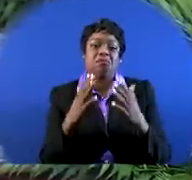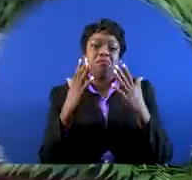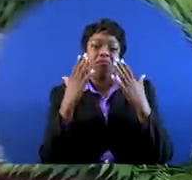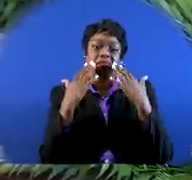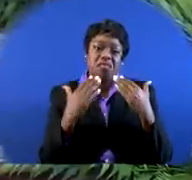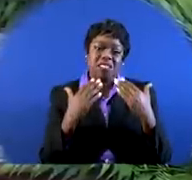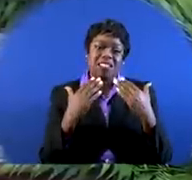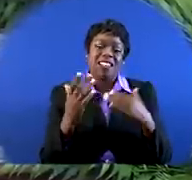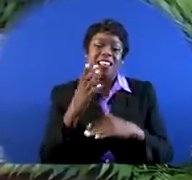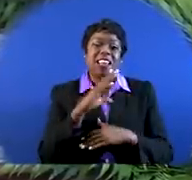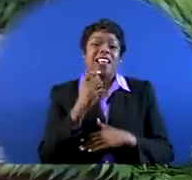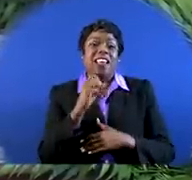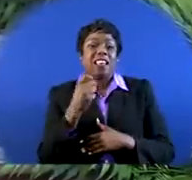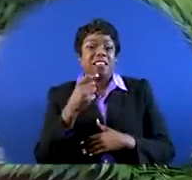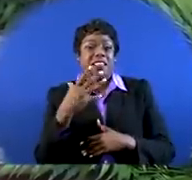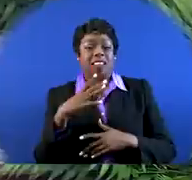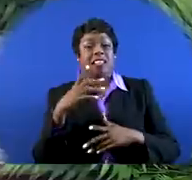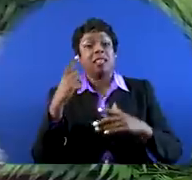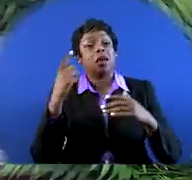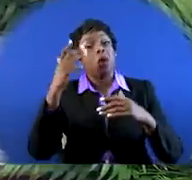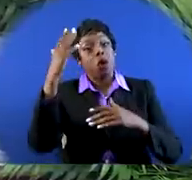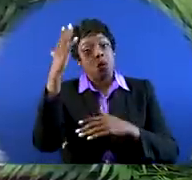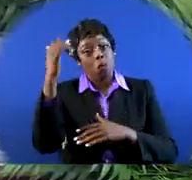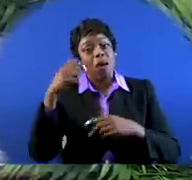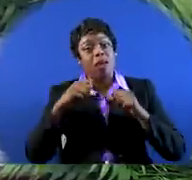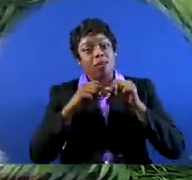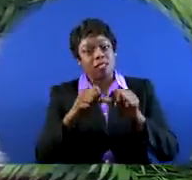Because they knew Jesus.